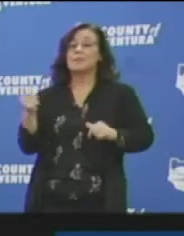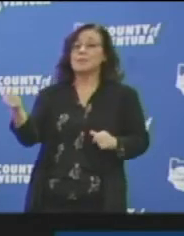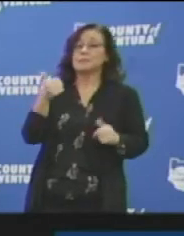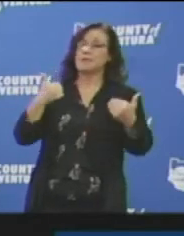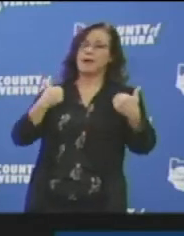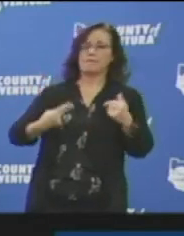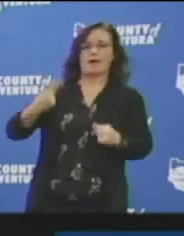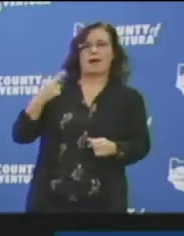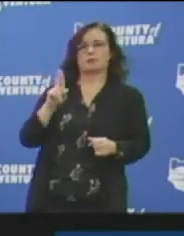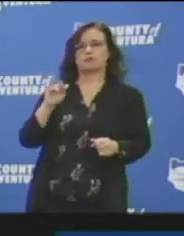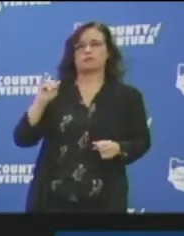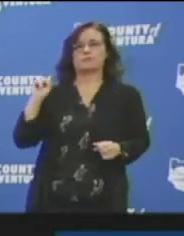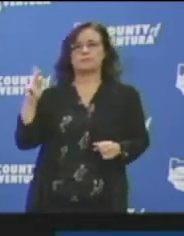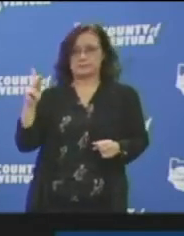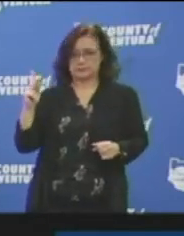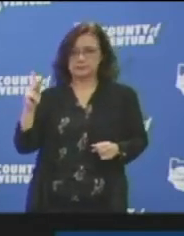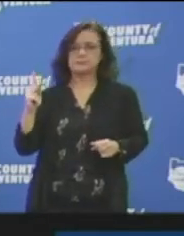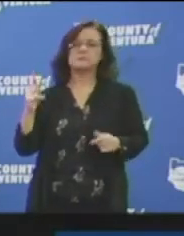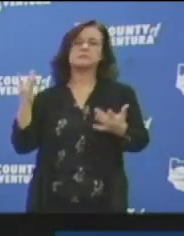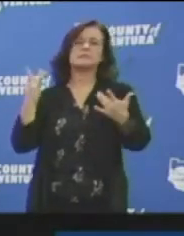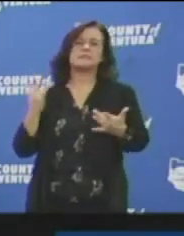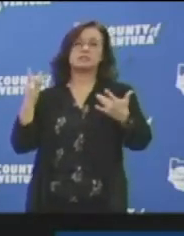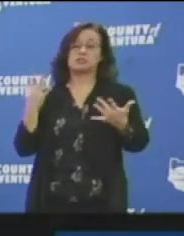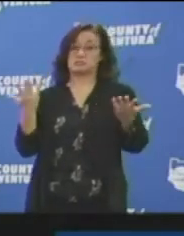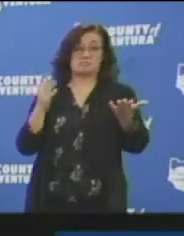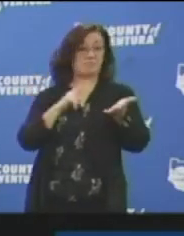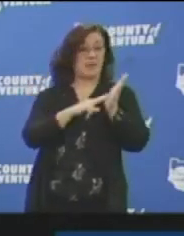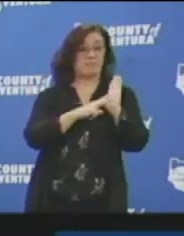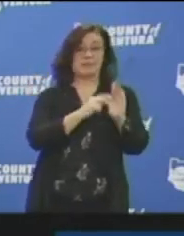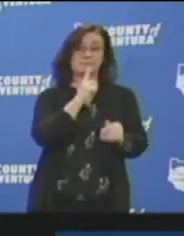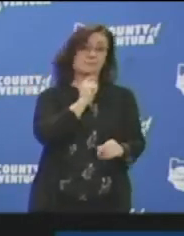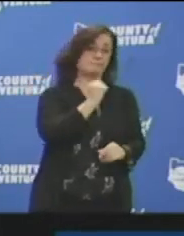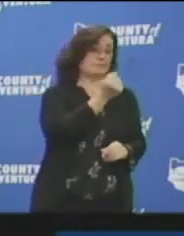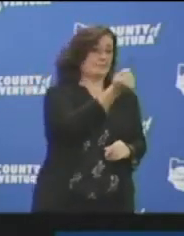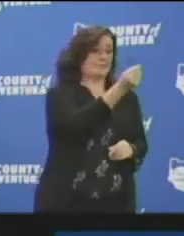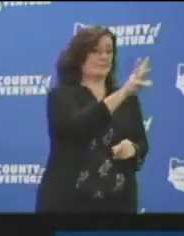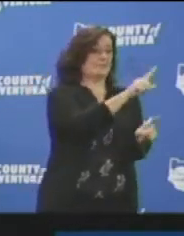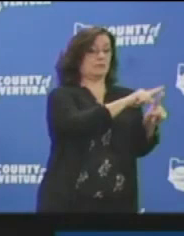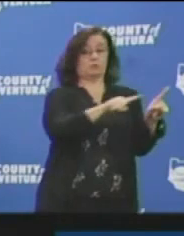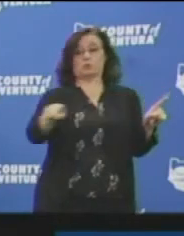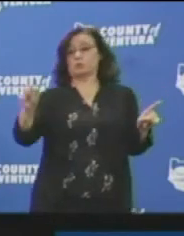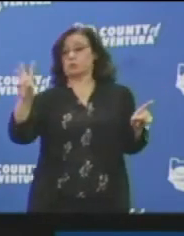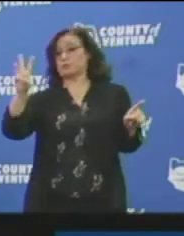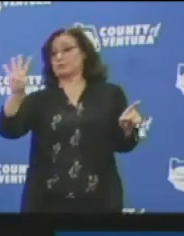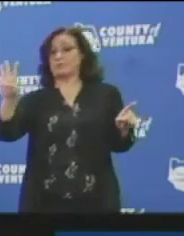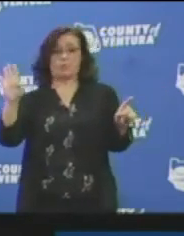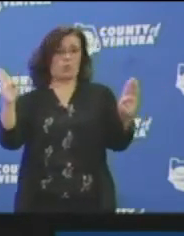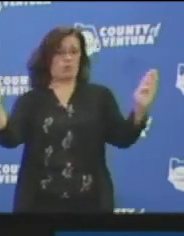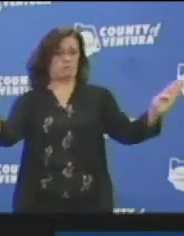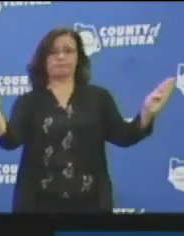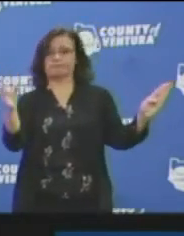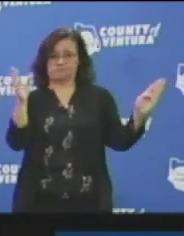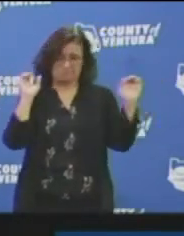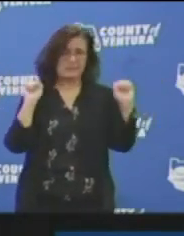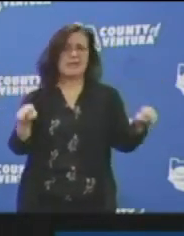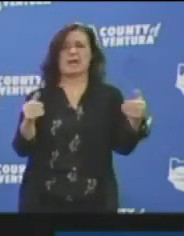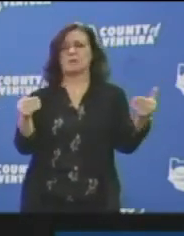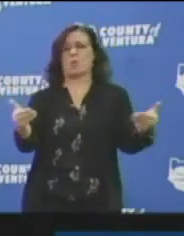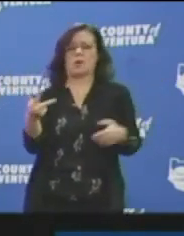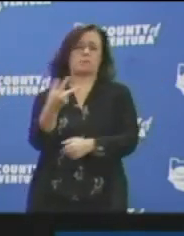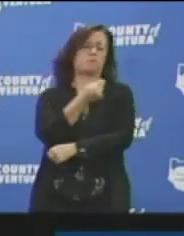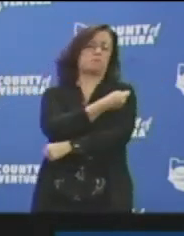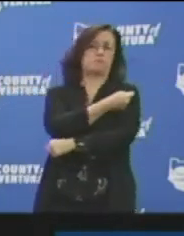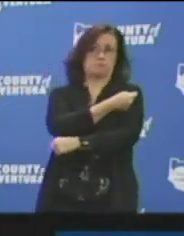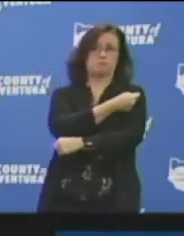anyone from 16 to 64 years of age with some kind of medical problem will also be immunized during this period